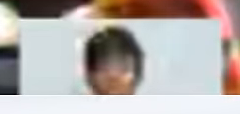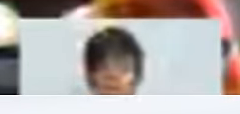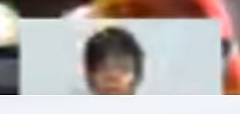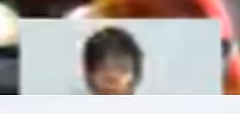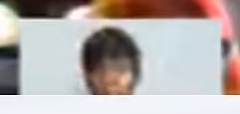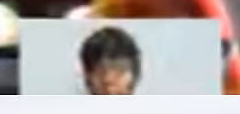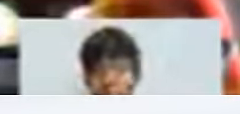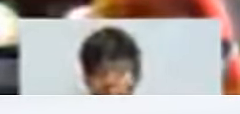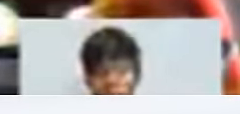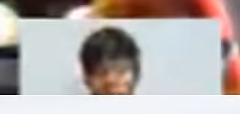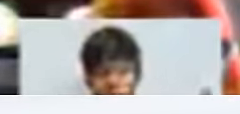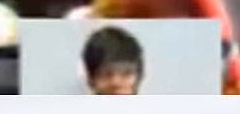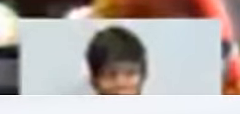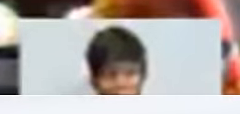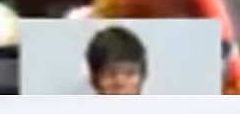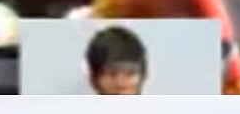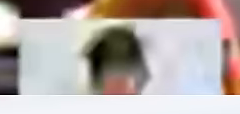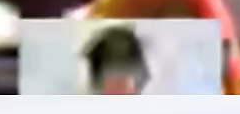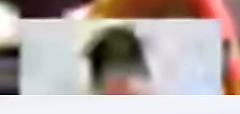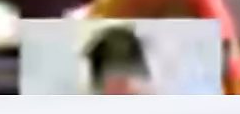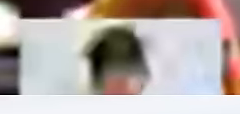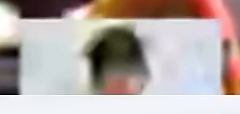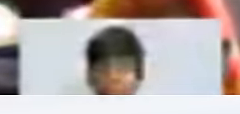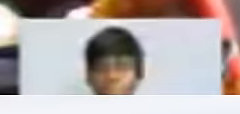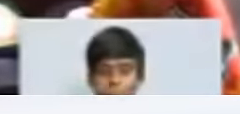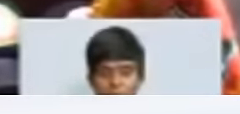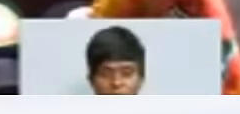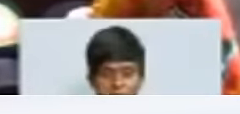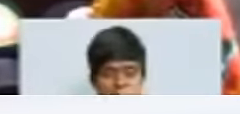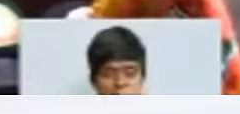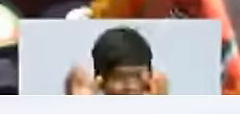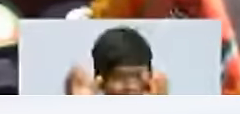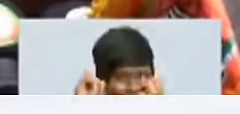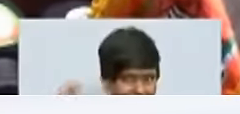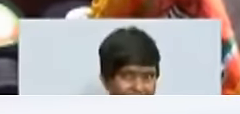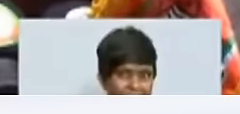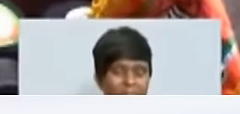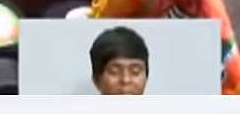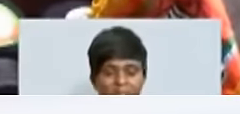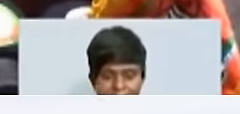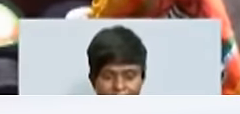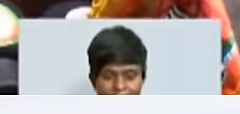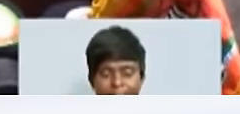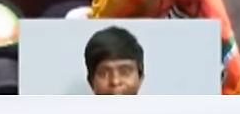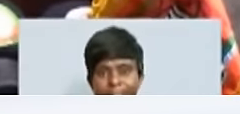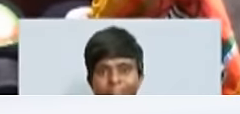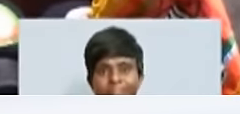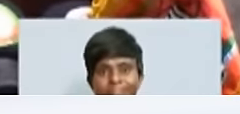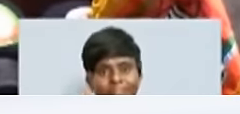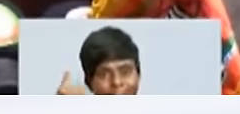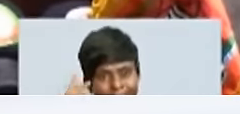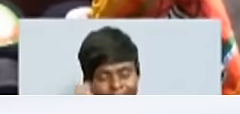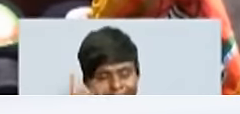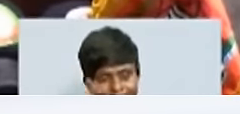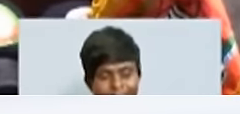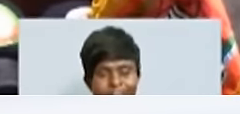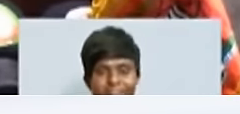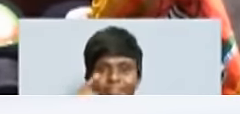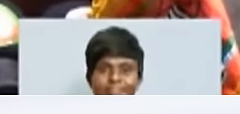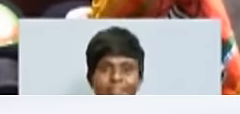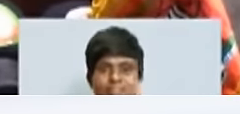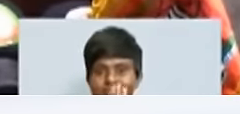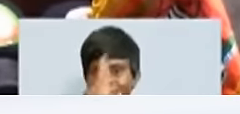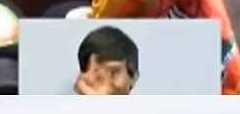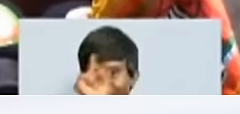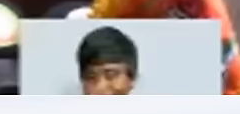This is to a community of our population which was ignored. At our time, if you qualified to